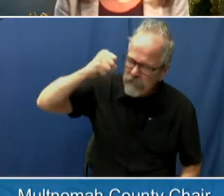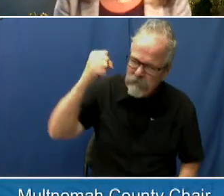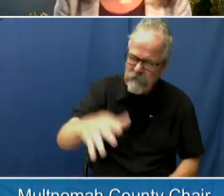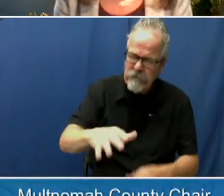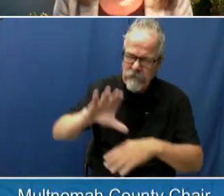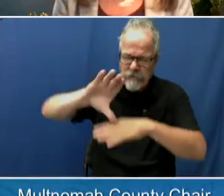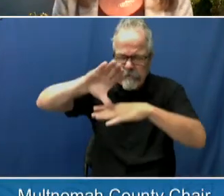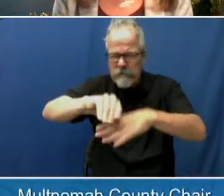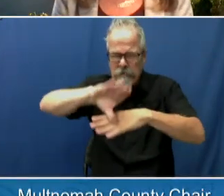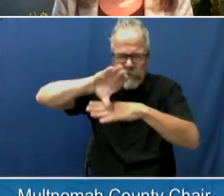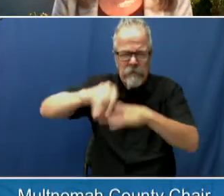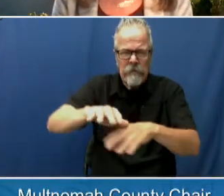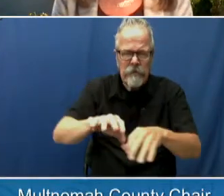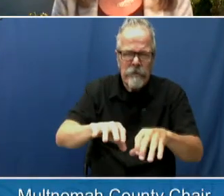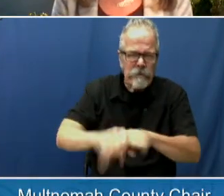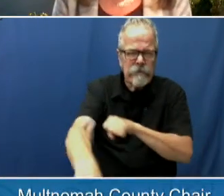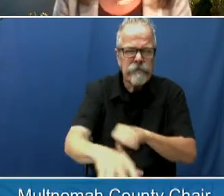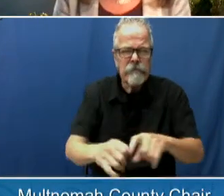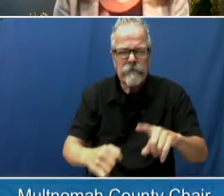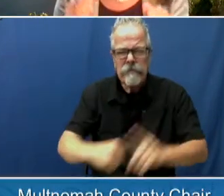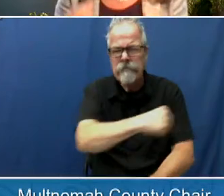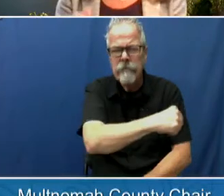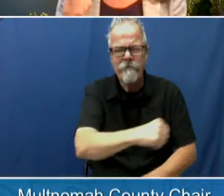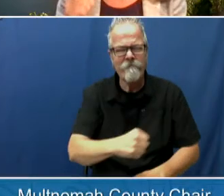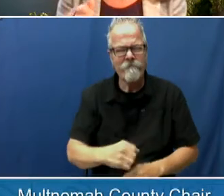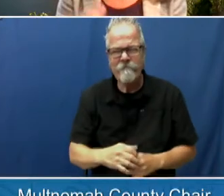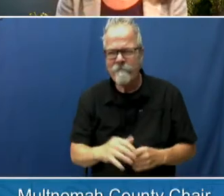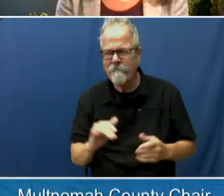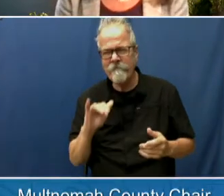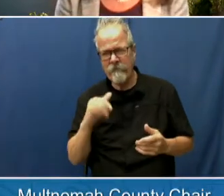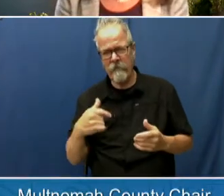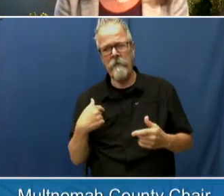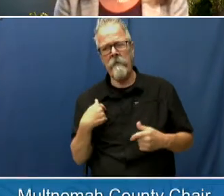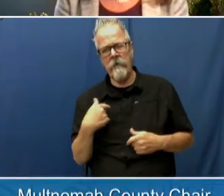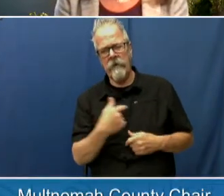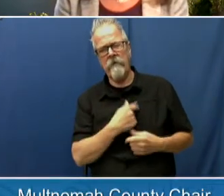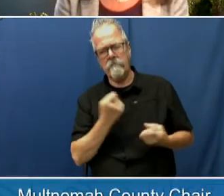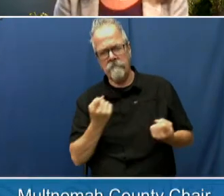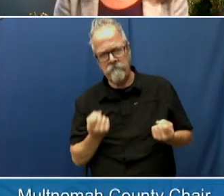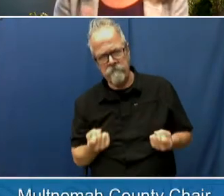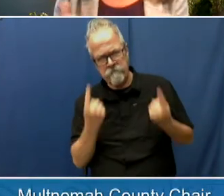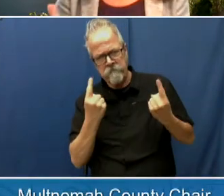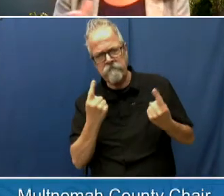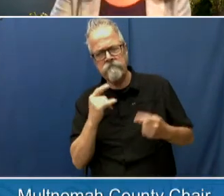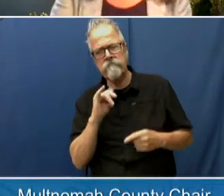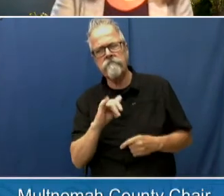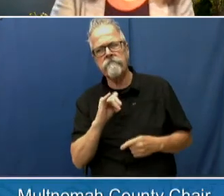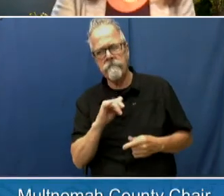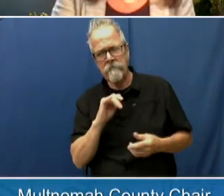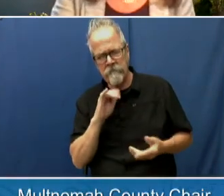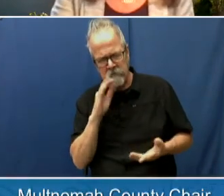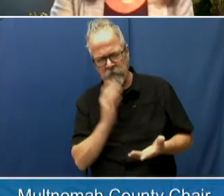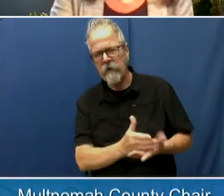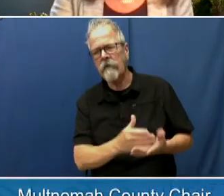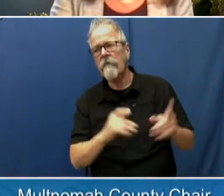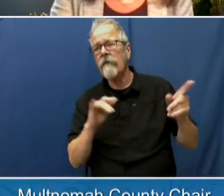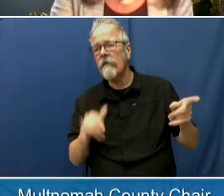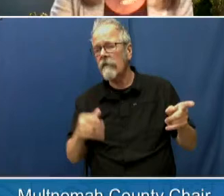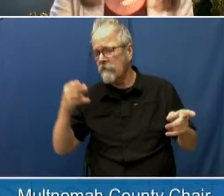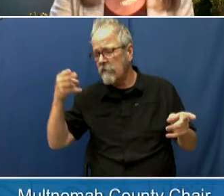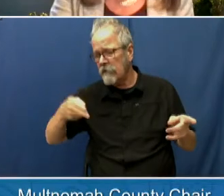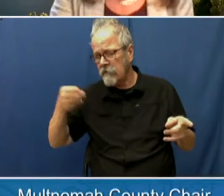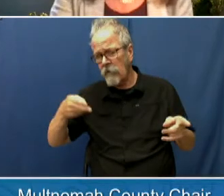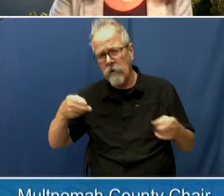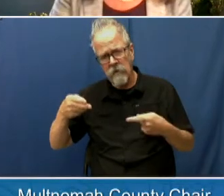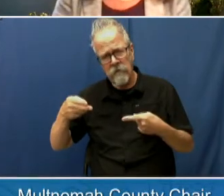enough to know that we all can help interrupt those legacies. That process can be awkward